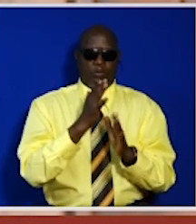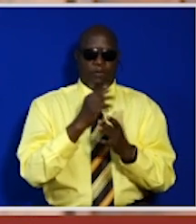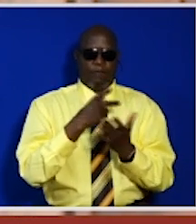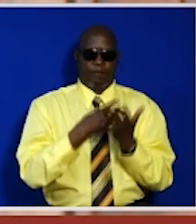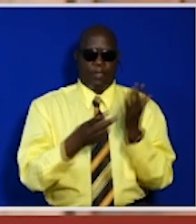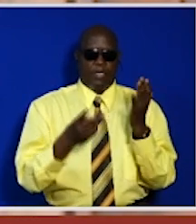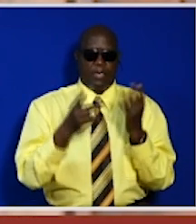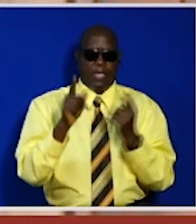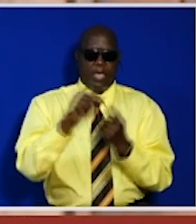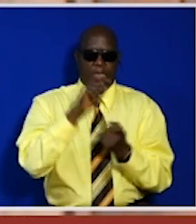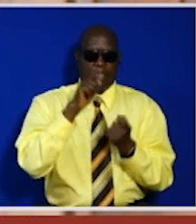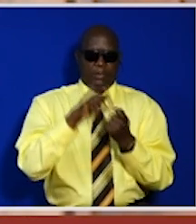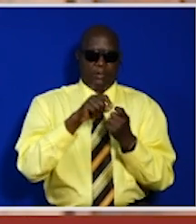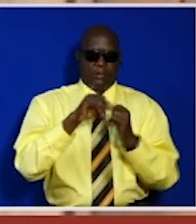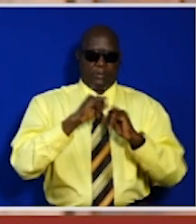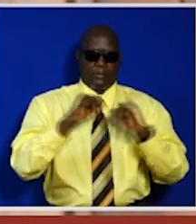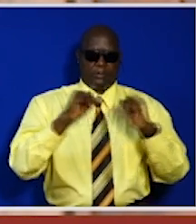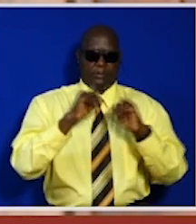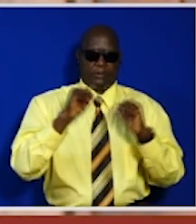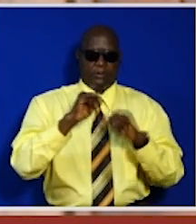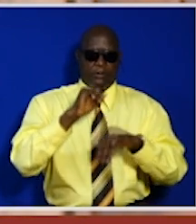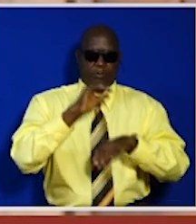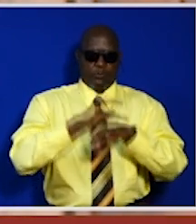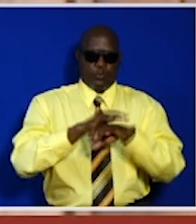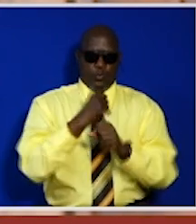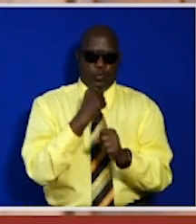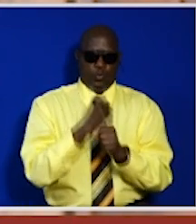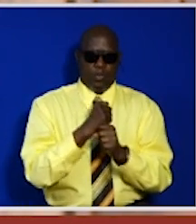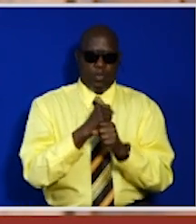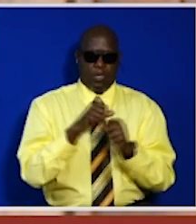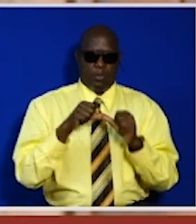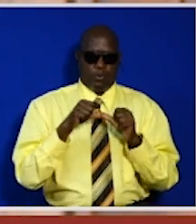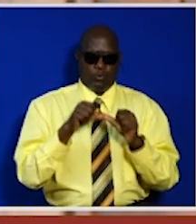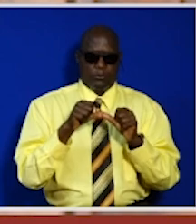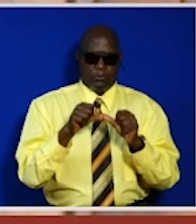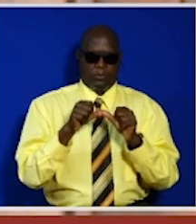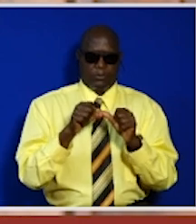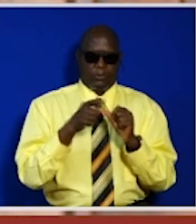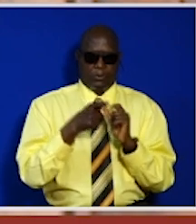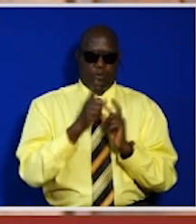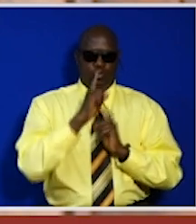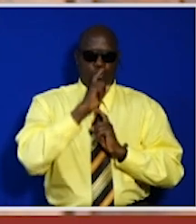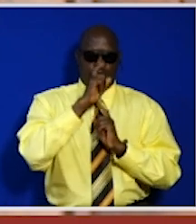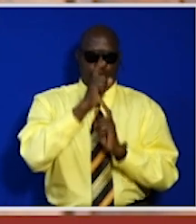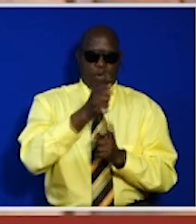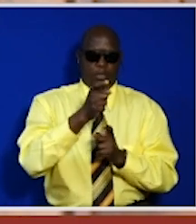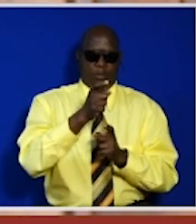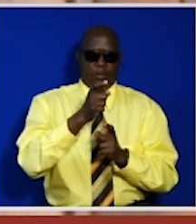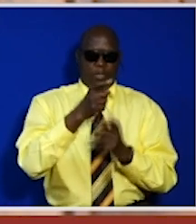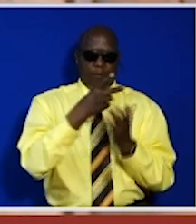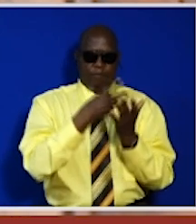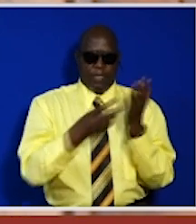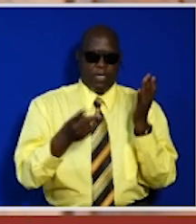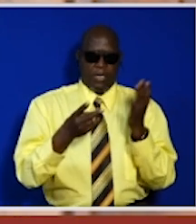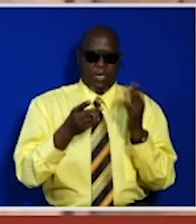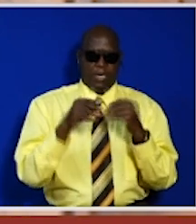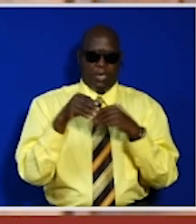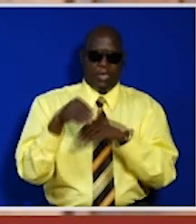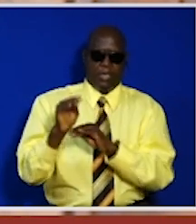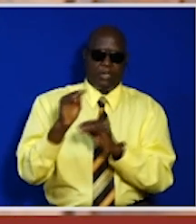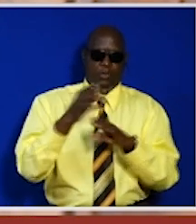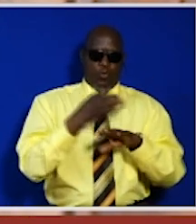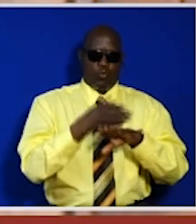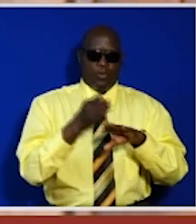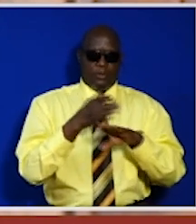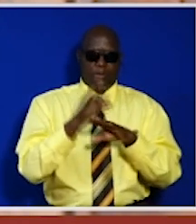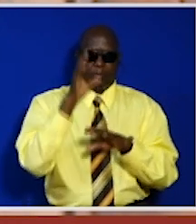Excellence, integrity, efficiency, and consistency will be rewarded, while failure, negligence, waste, and